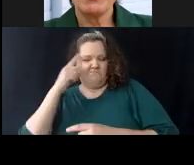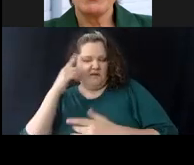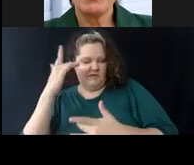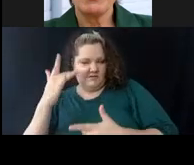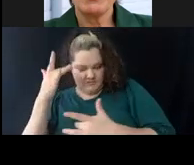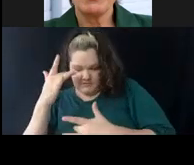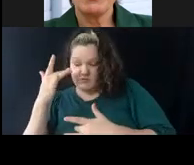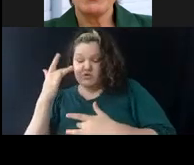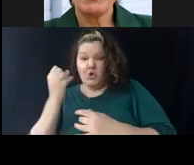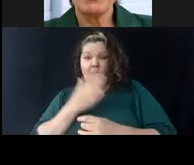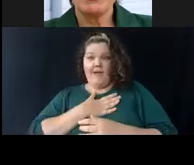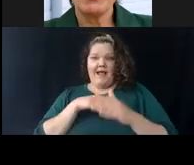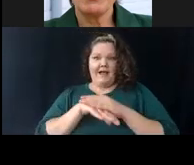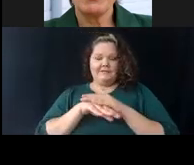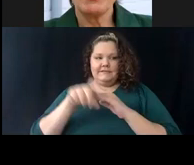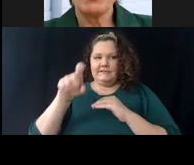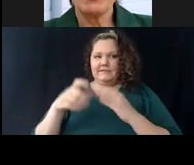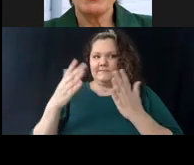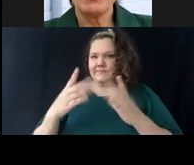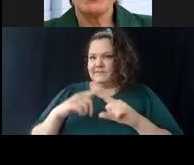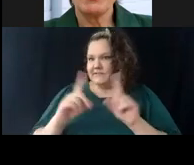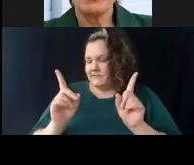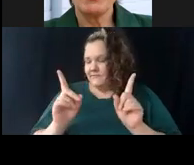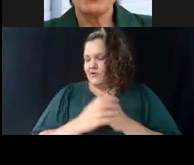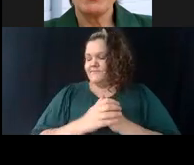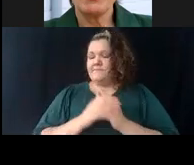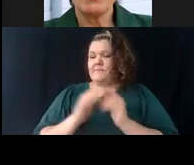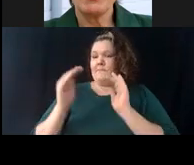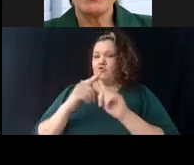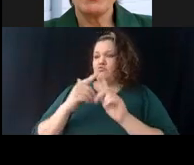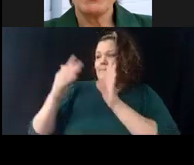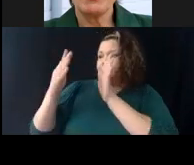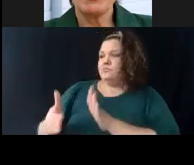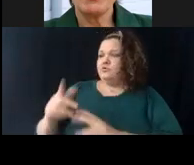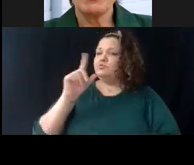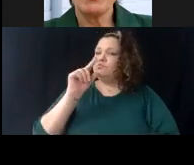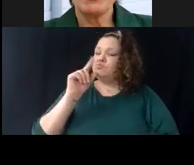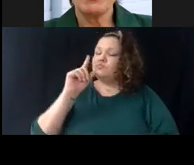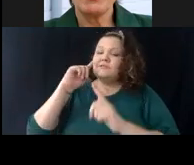deaf and mad person. I deal with mental health issues.